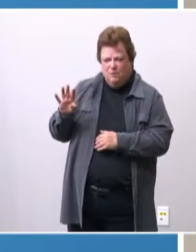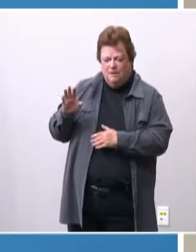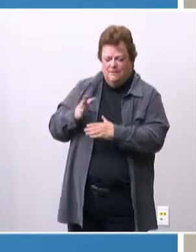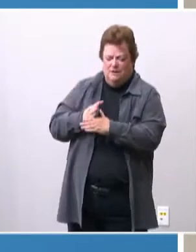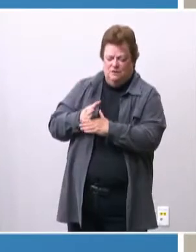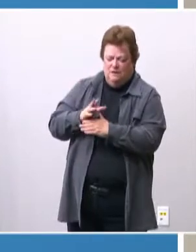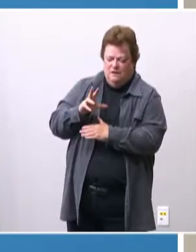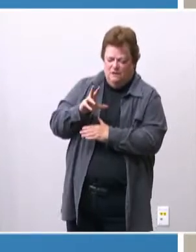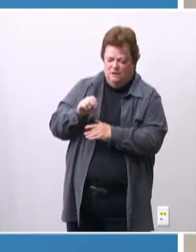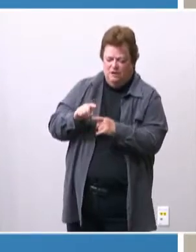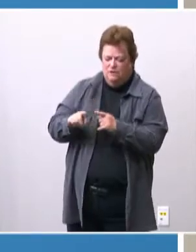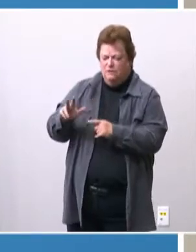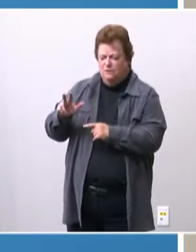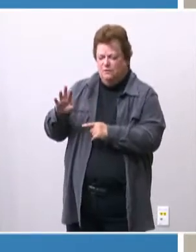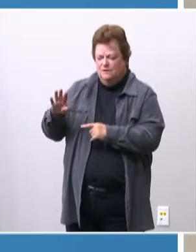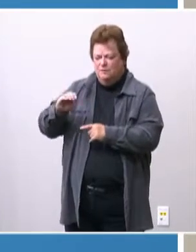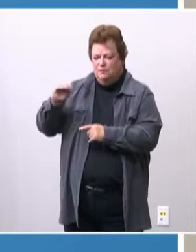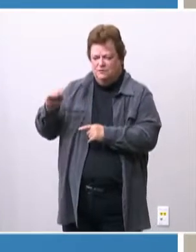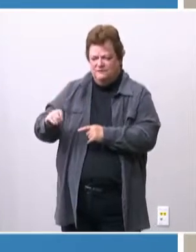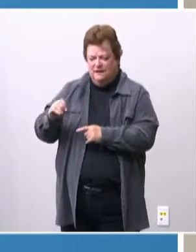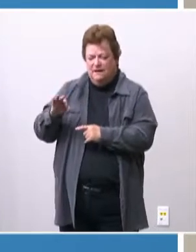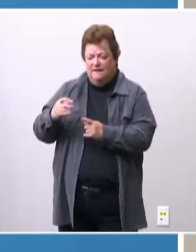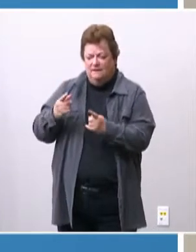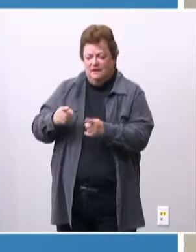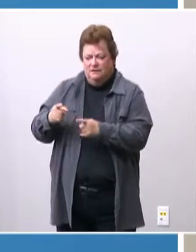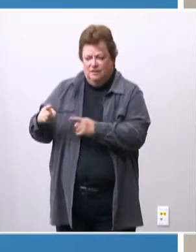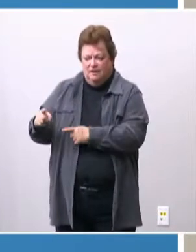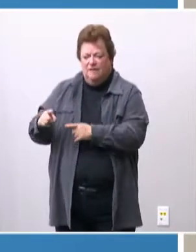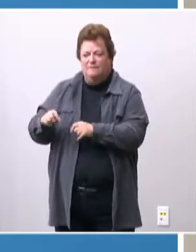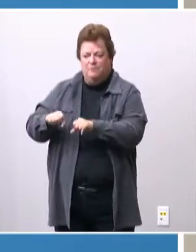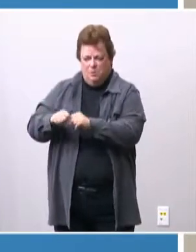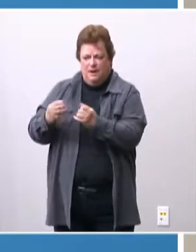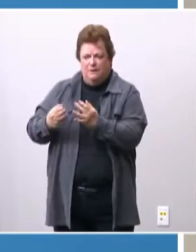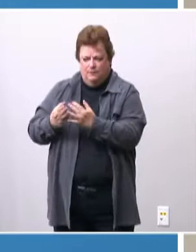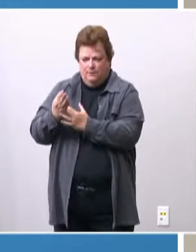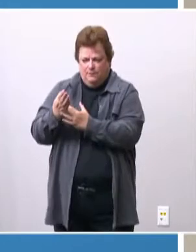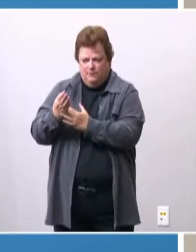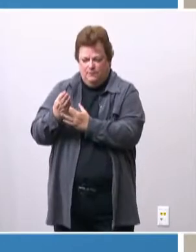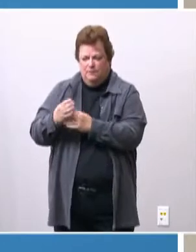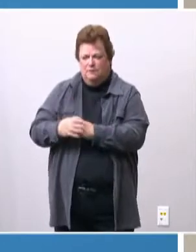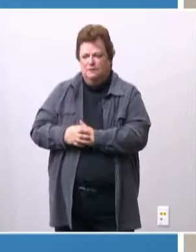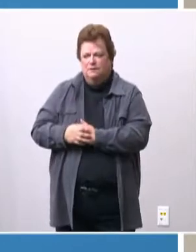between 30 to 34% of our cases have been breakthrough